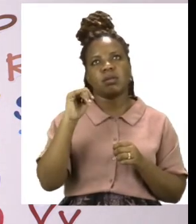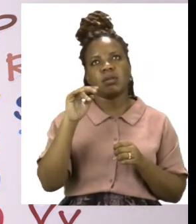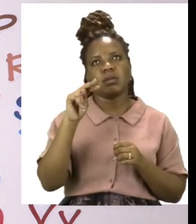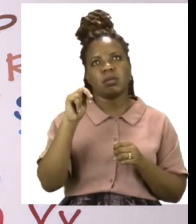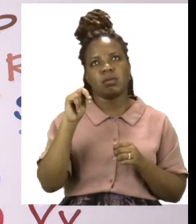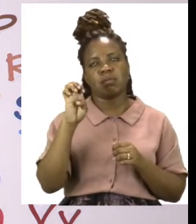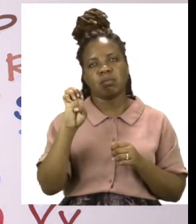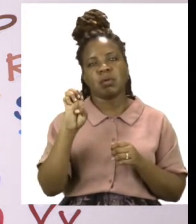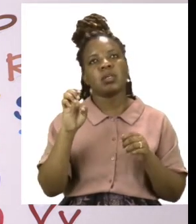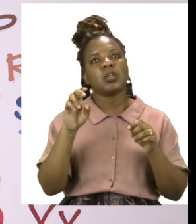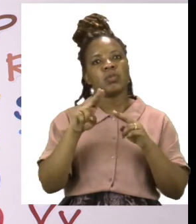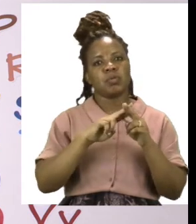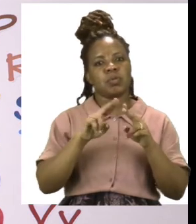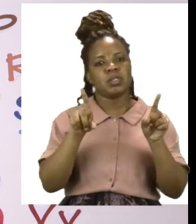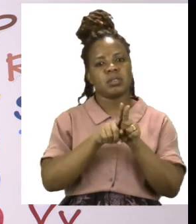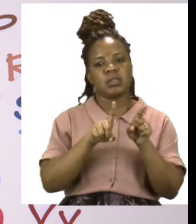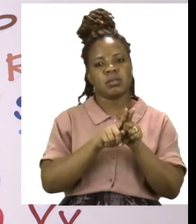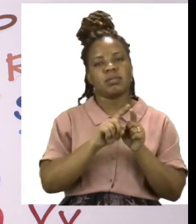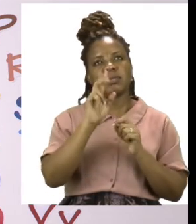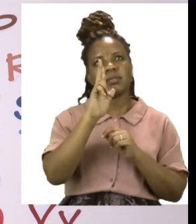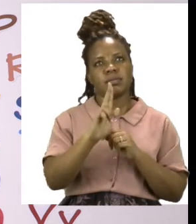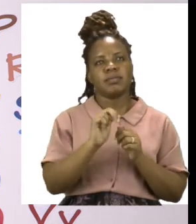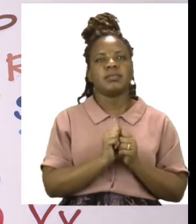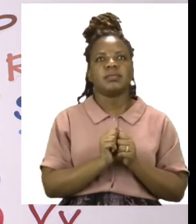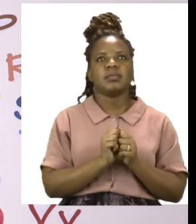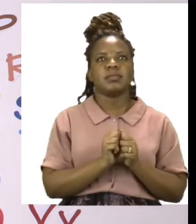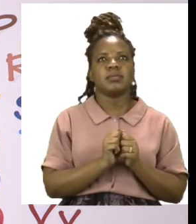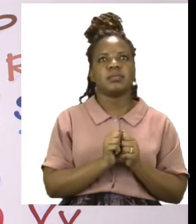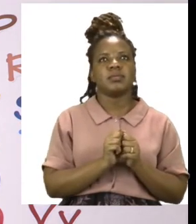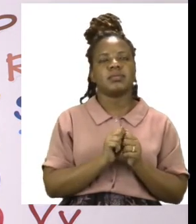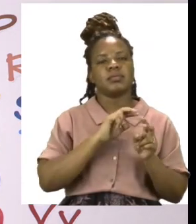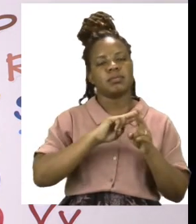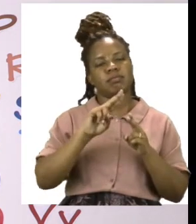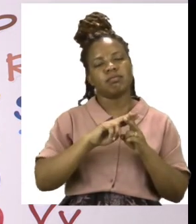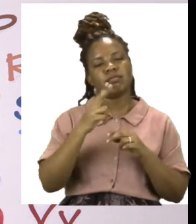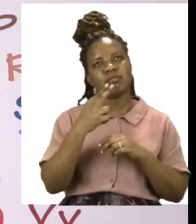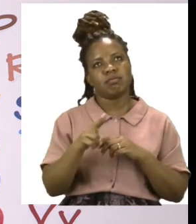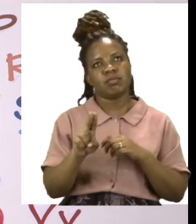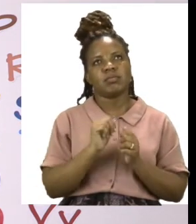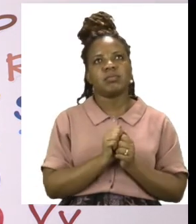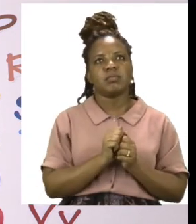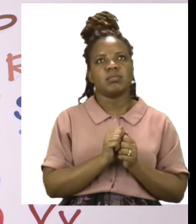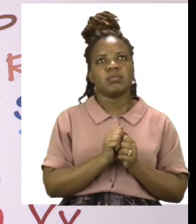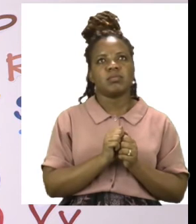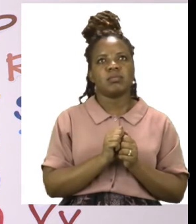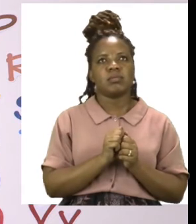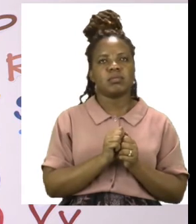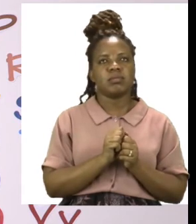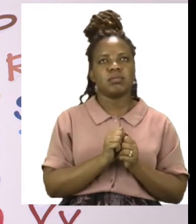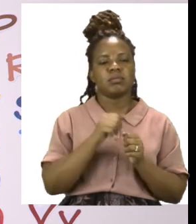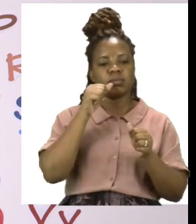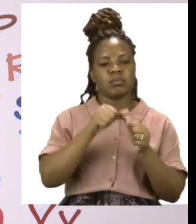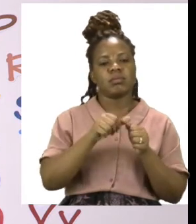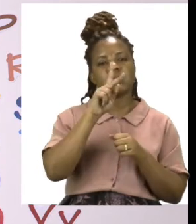and they are also going to be the same. Take your time with both exercises. Remember that a